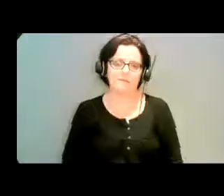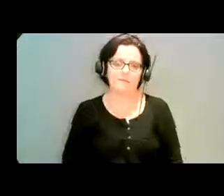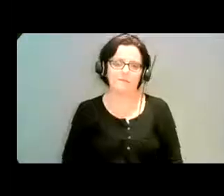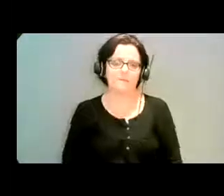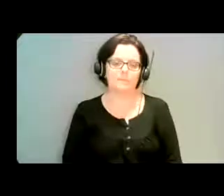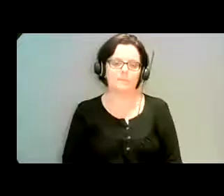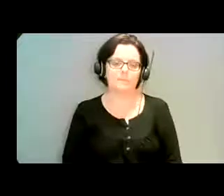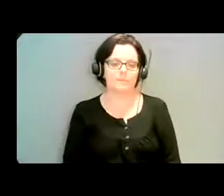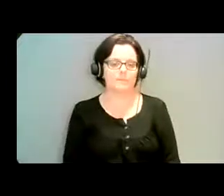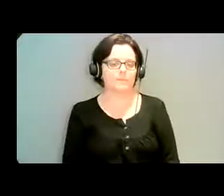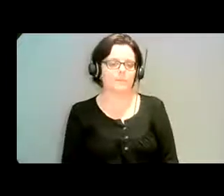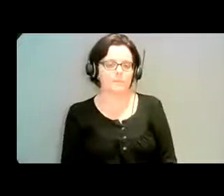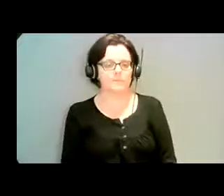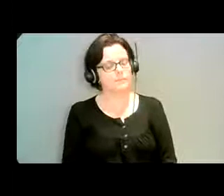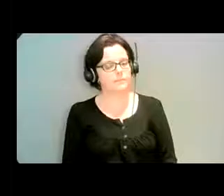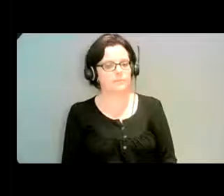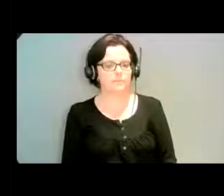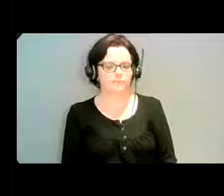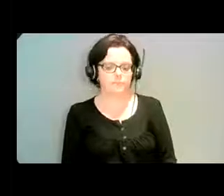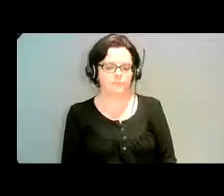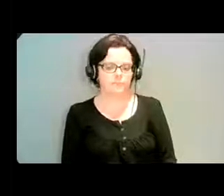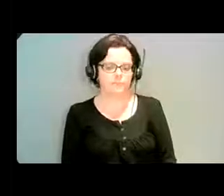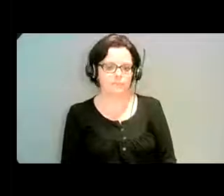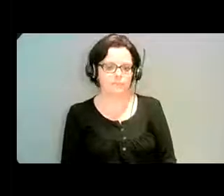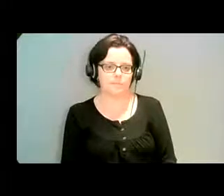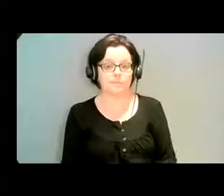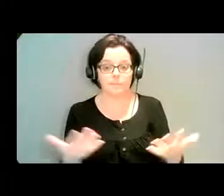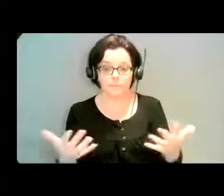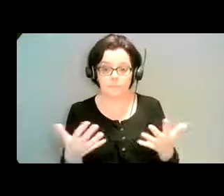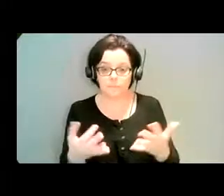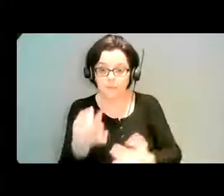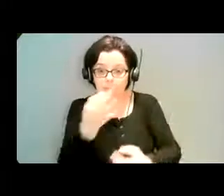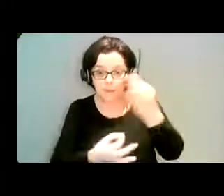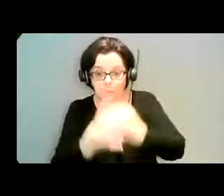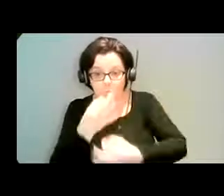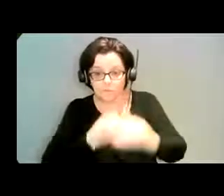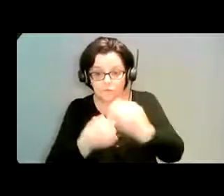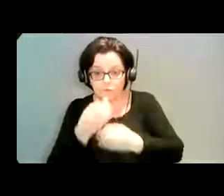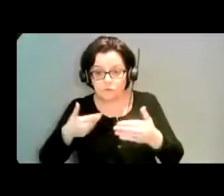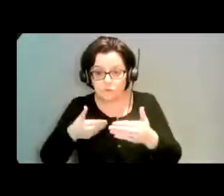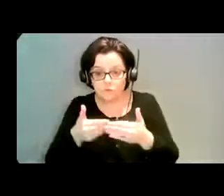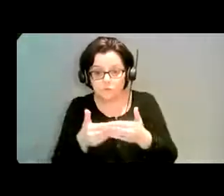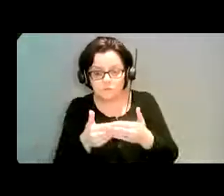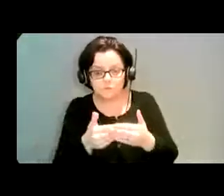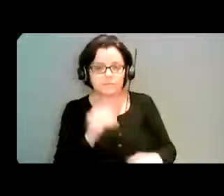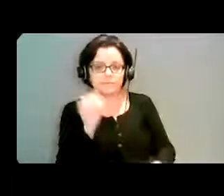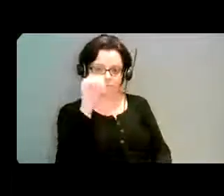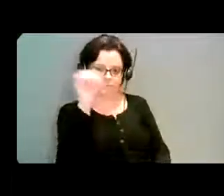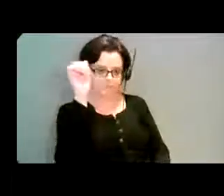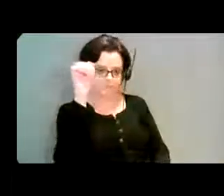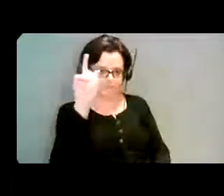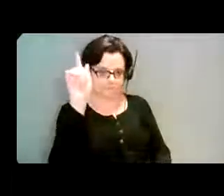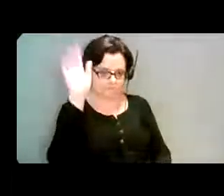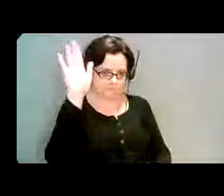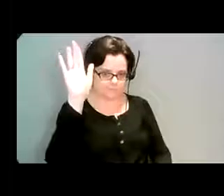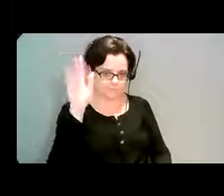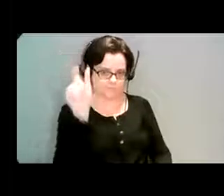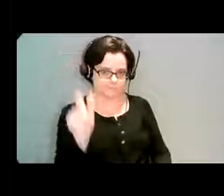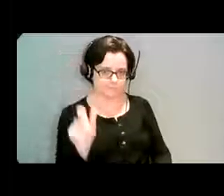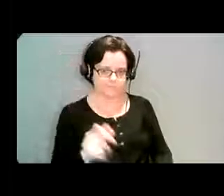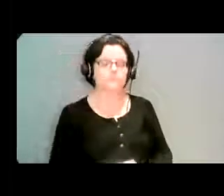Okay, so are there any questions about assessments? Yes.